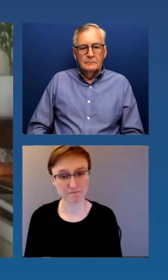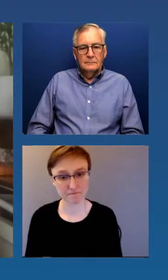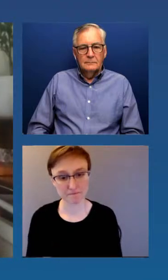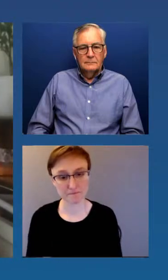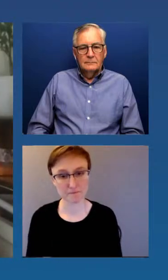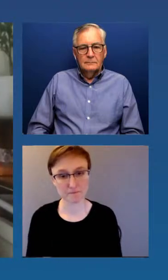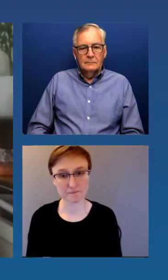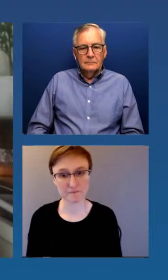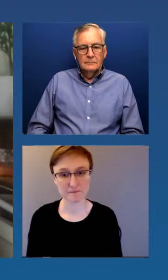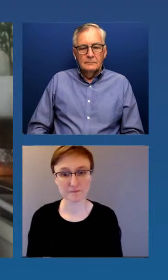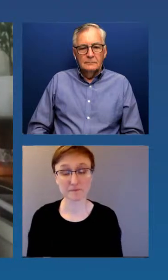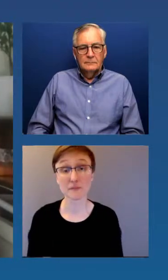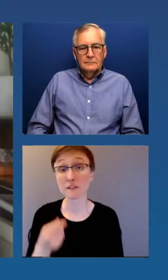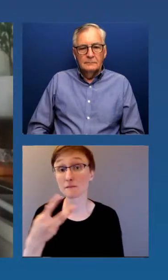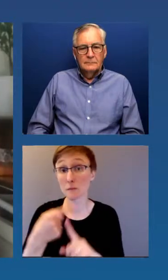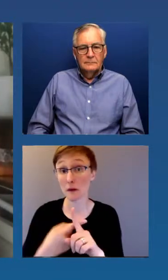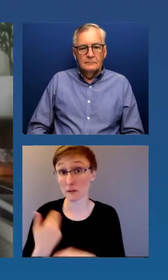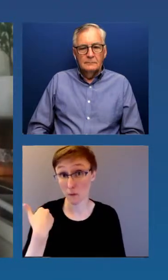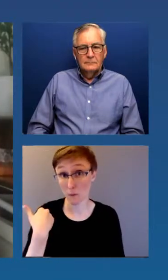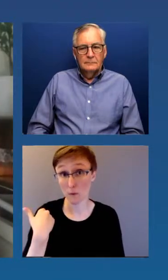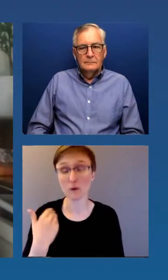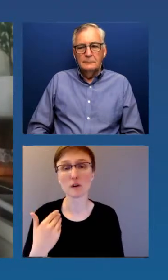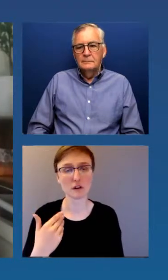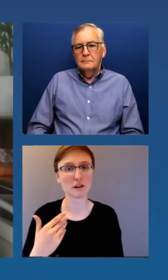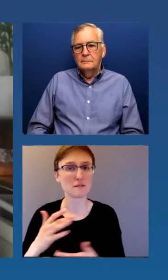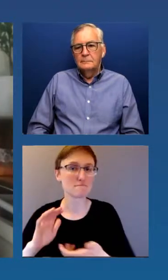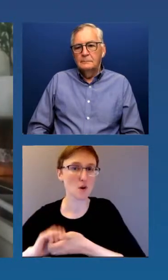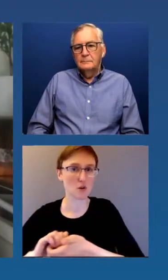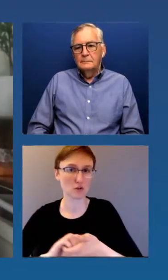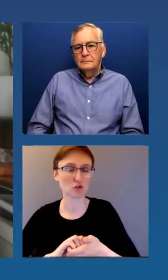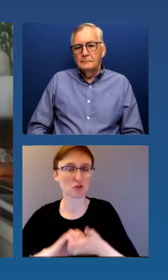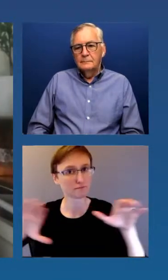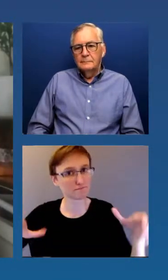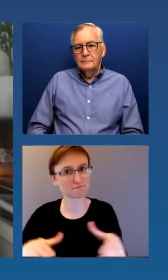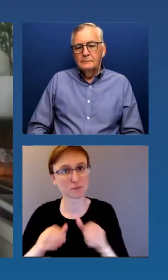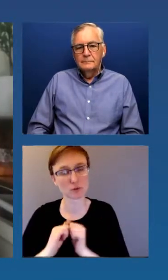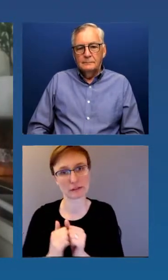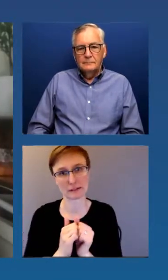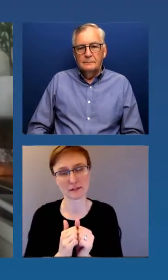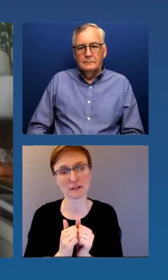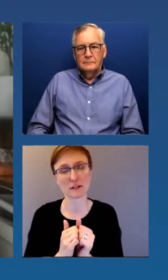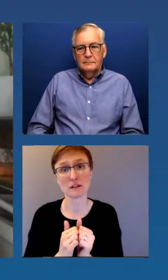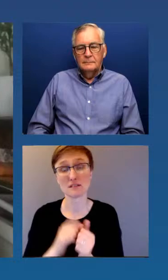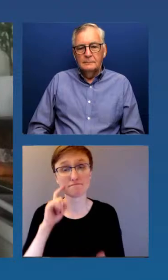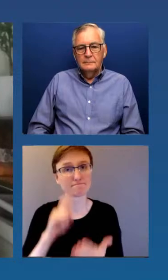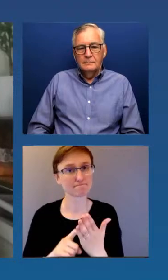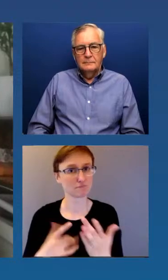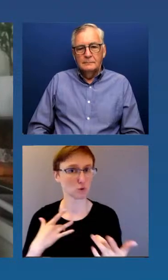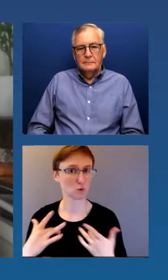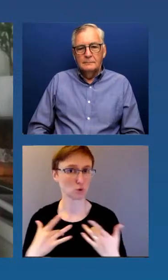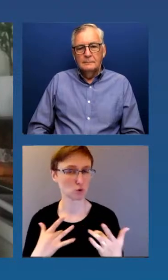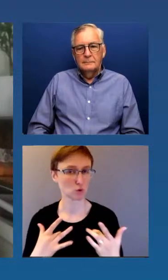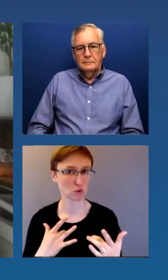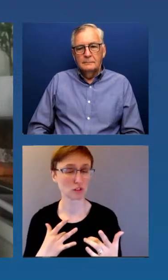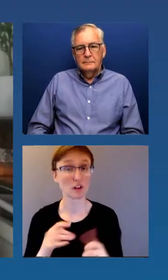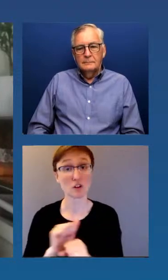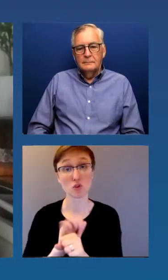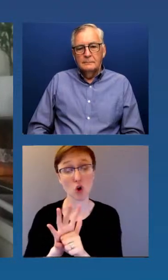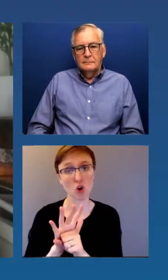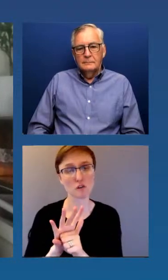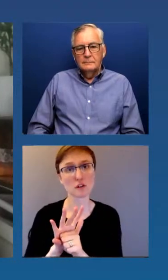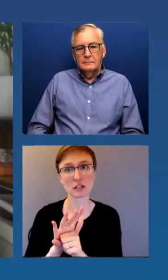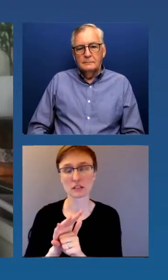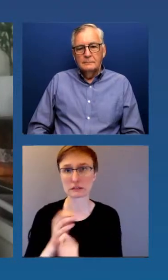ago, we joined our partners at a similar media event to express our deep concern over the disproportionate impact of COVID on Black and